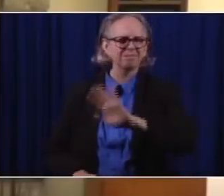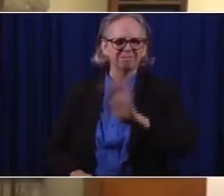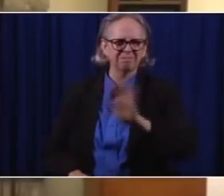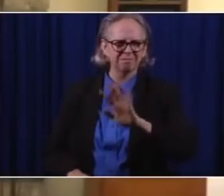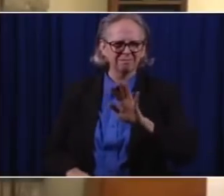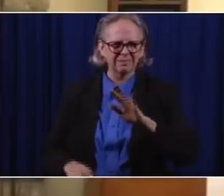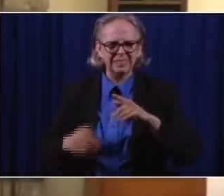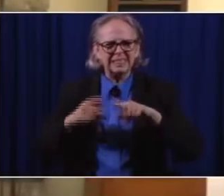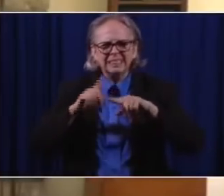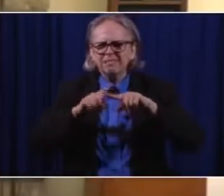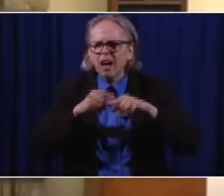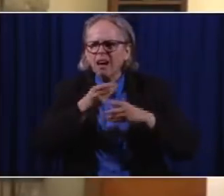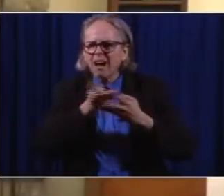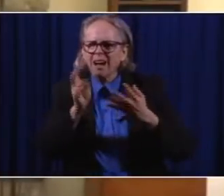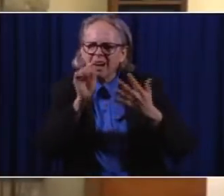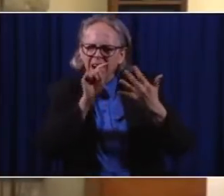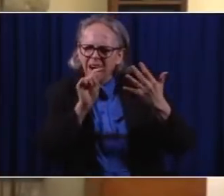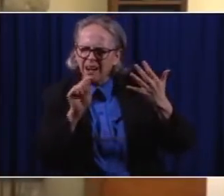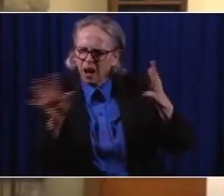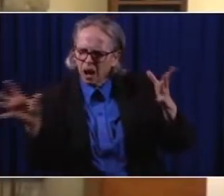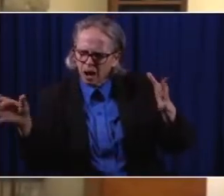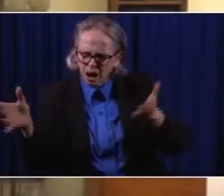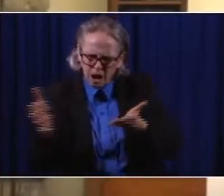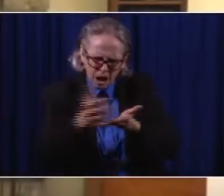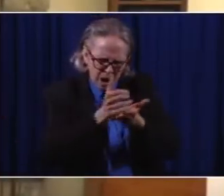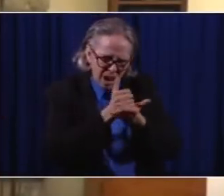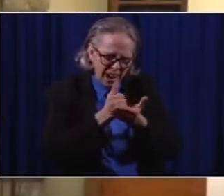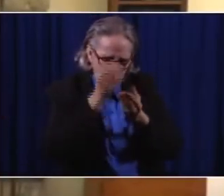we look at exactly where we are.